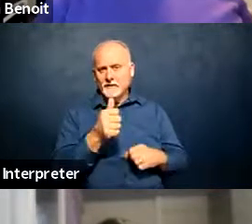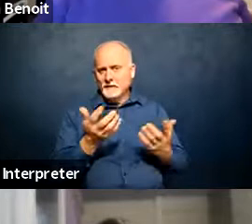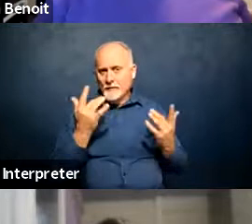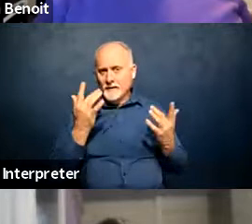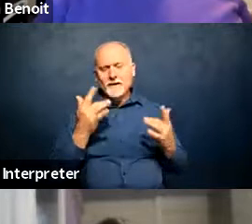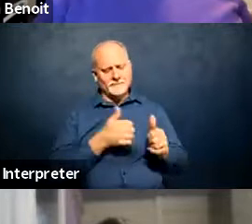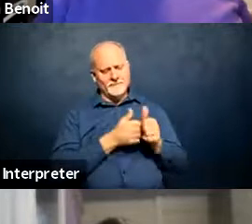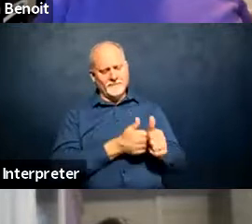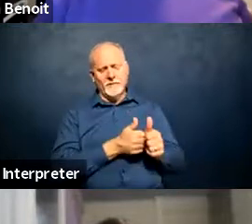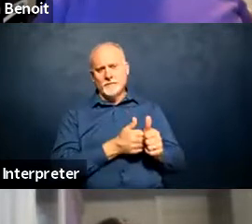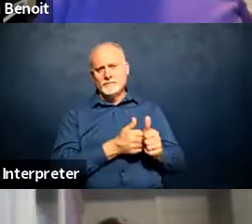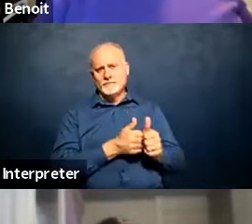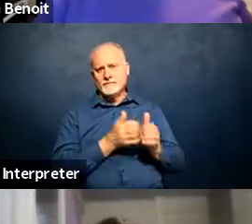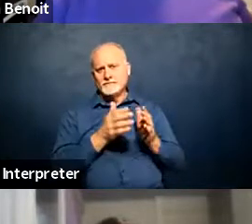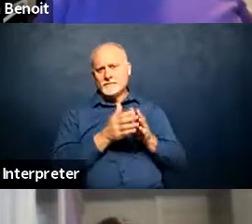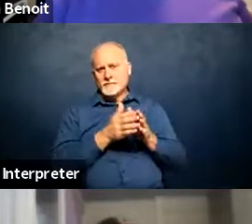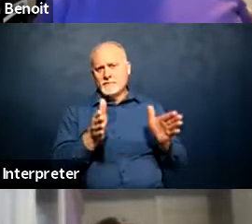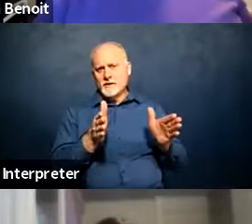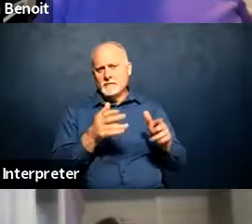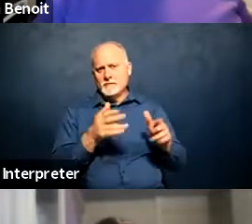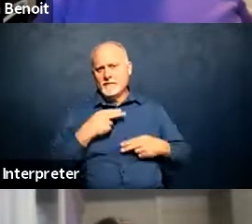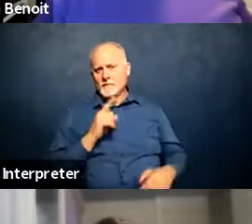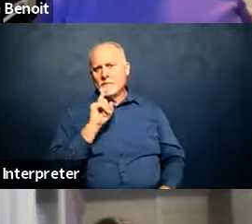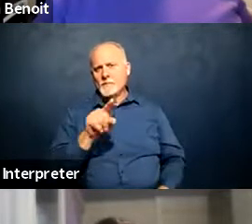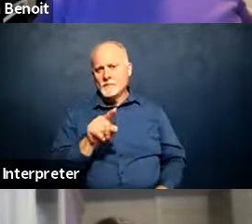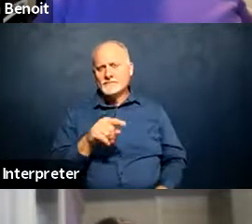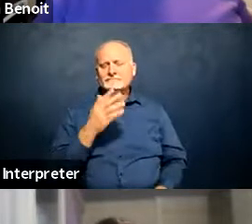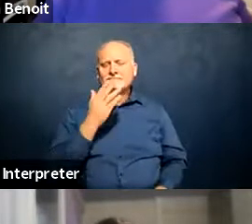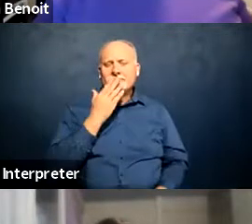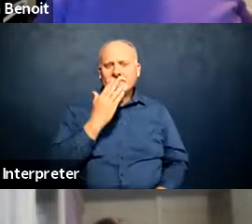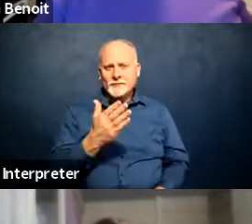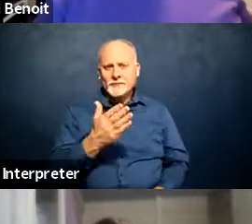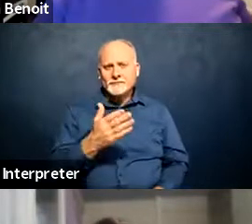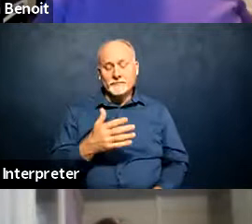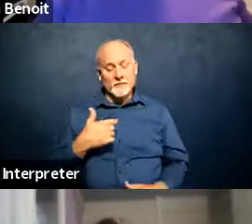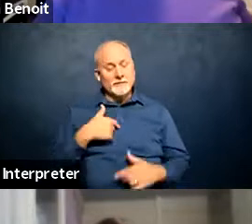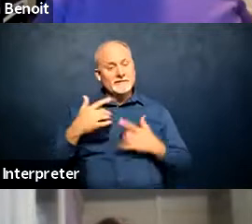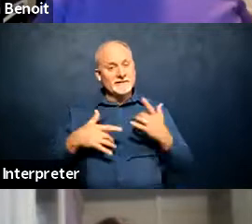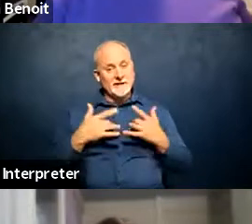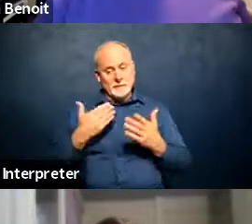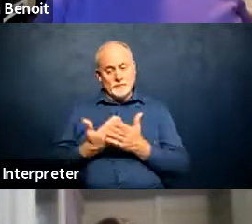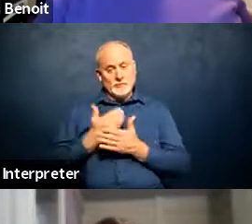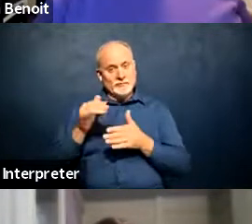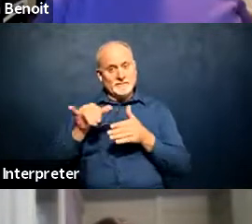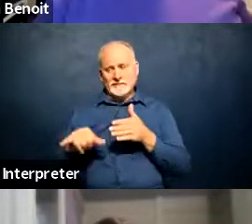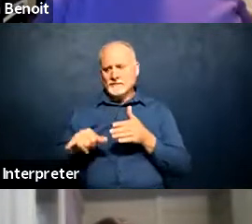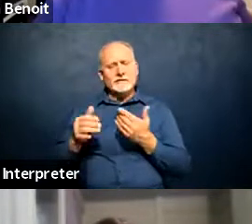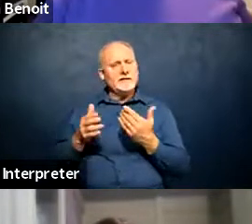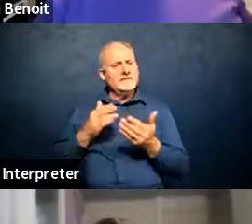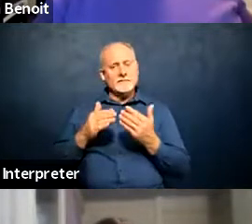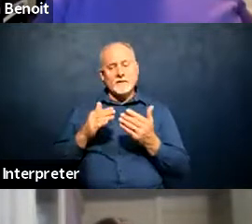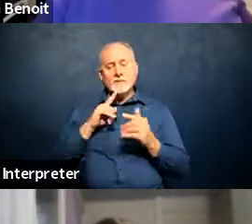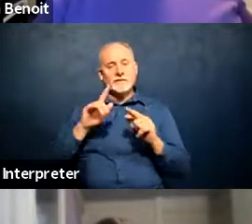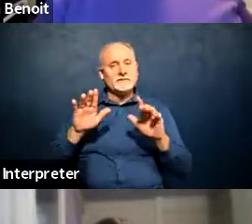orders. So thank you again, and therefore we're excited about a new semester. Even though there's a